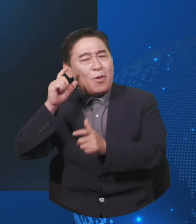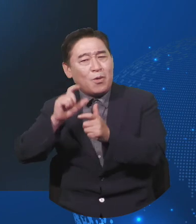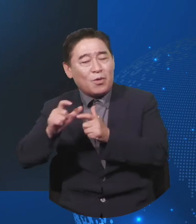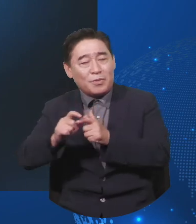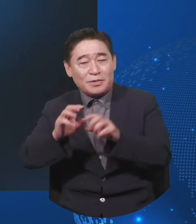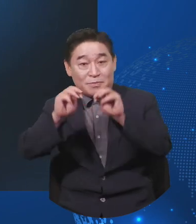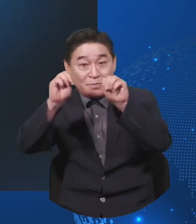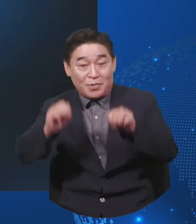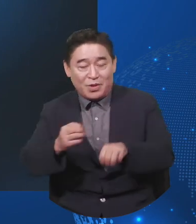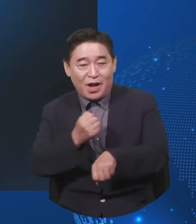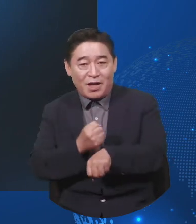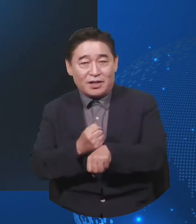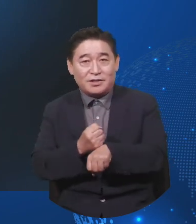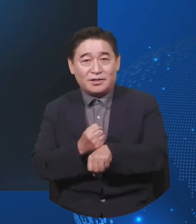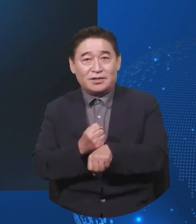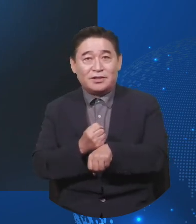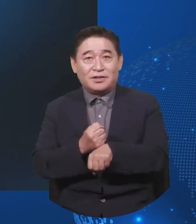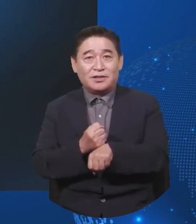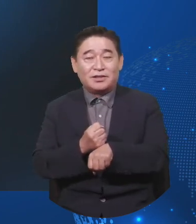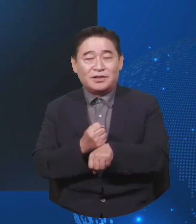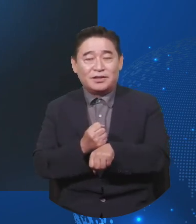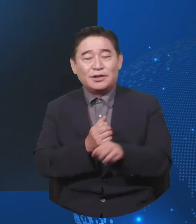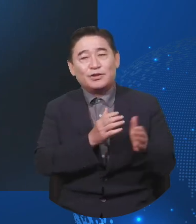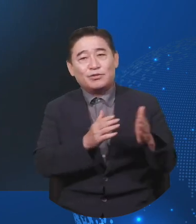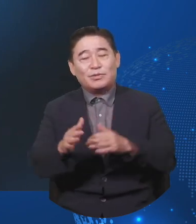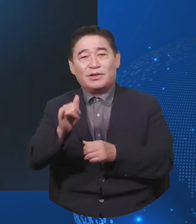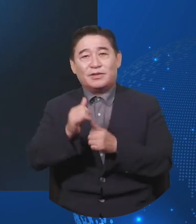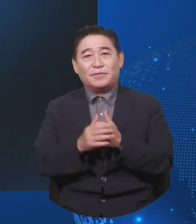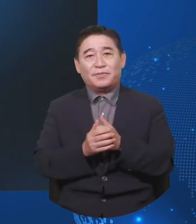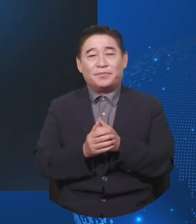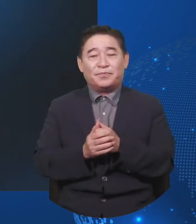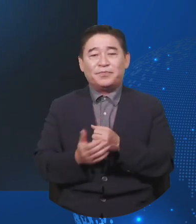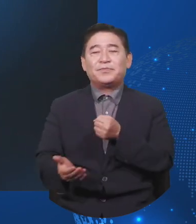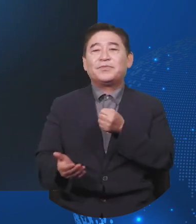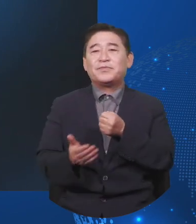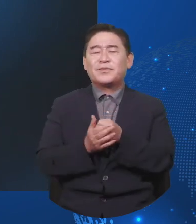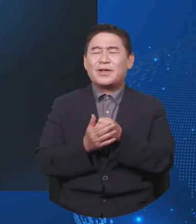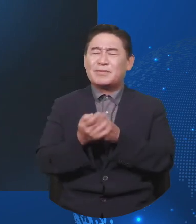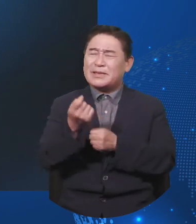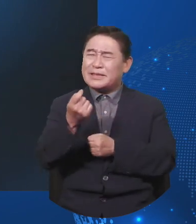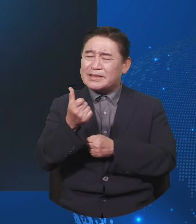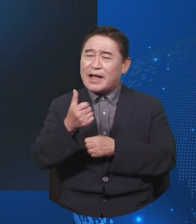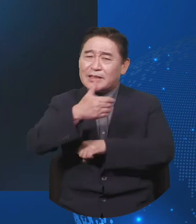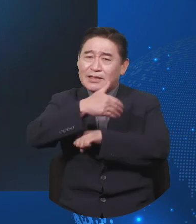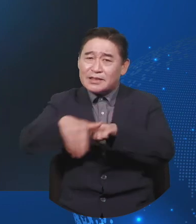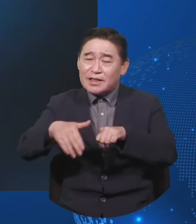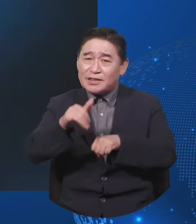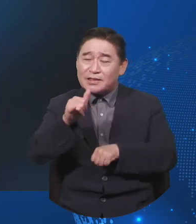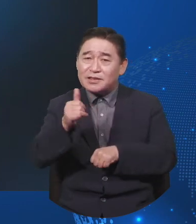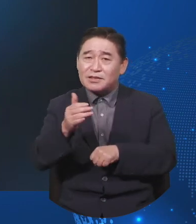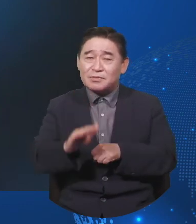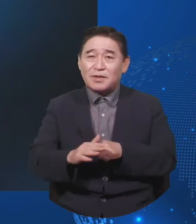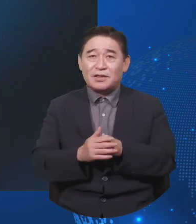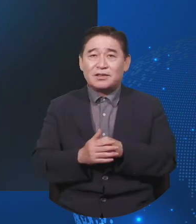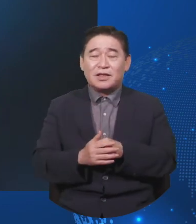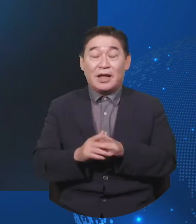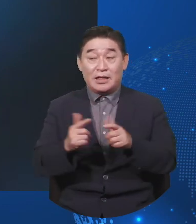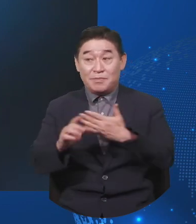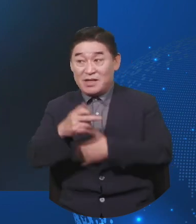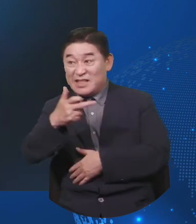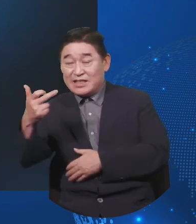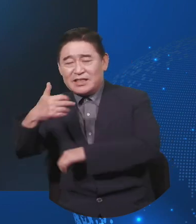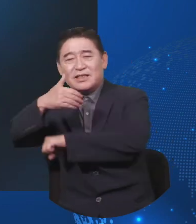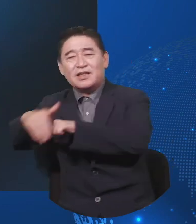So that way, I think no matter it's small and beautiful project or big and powerful project, if